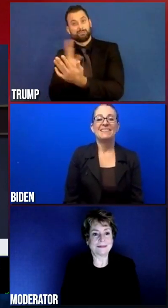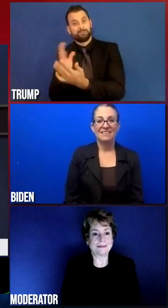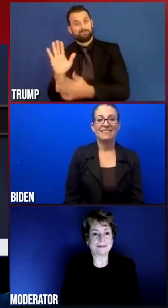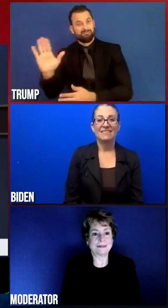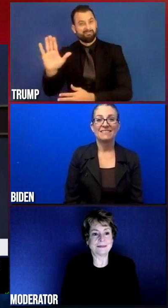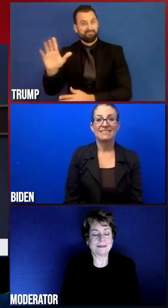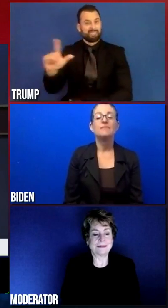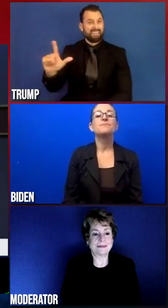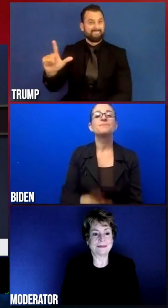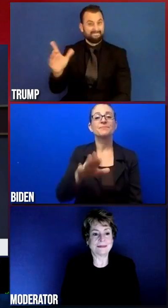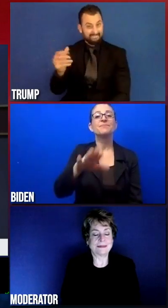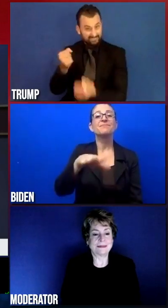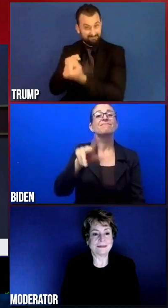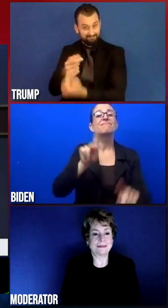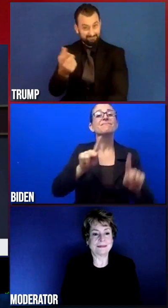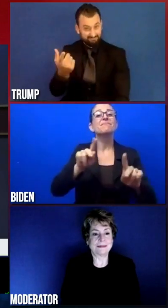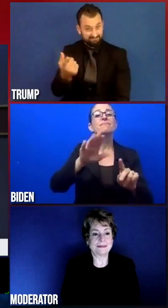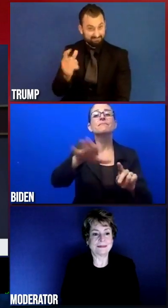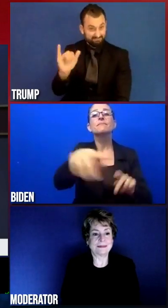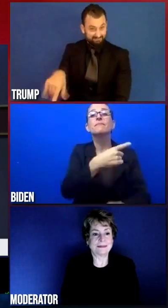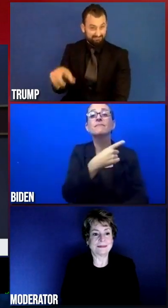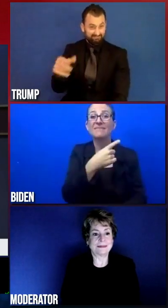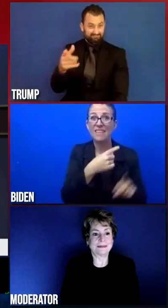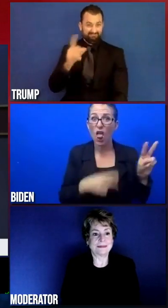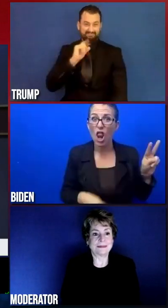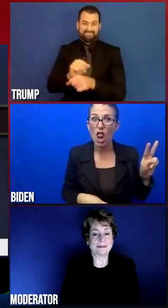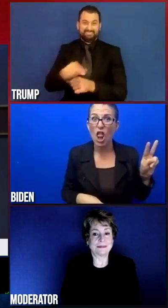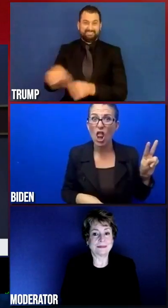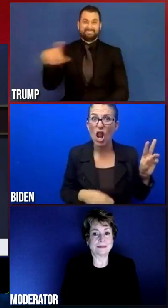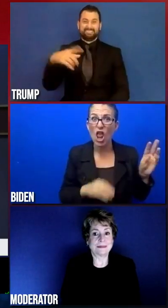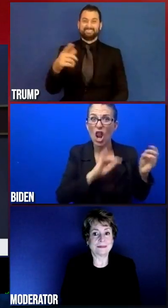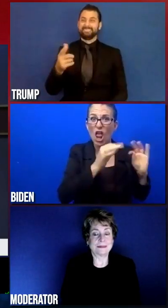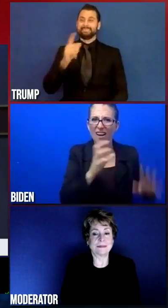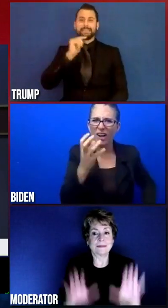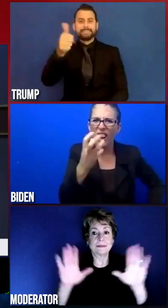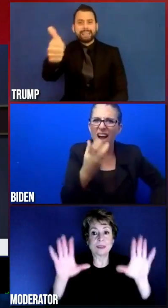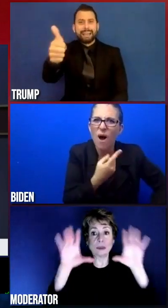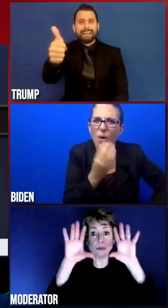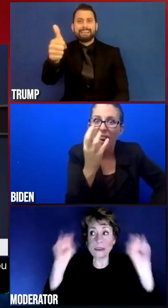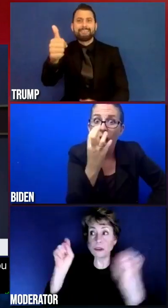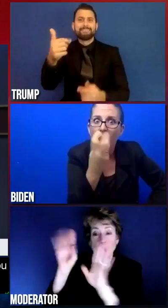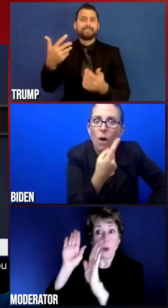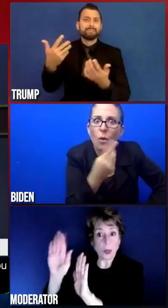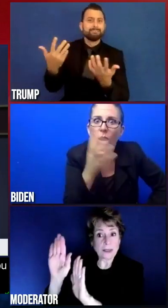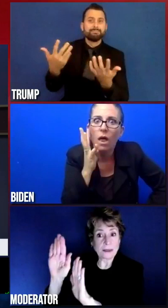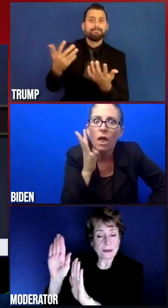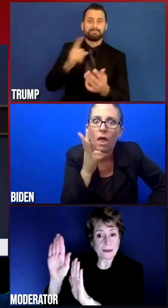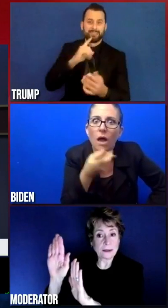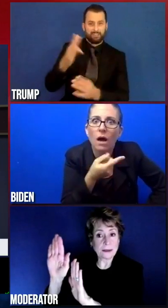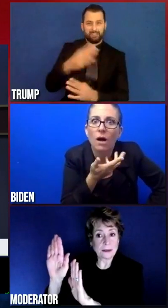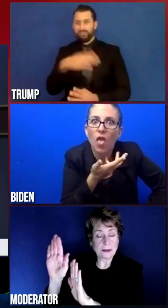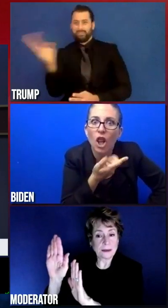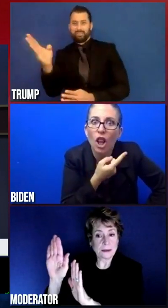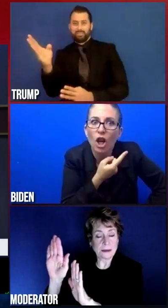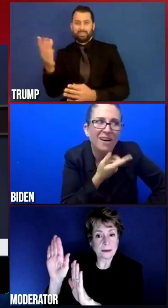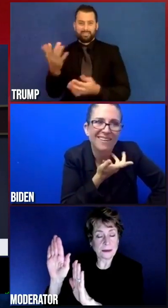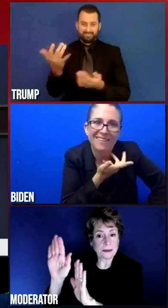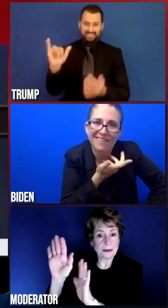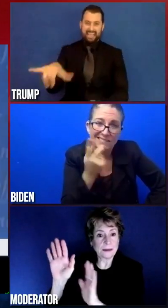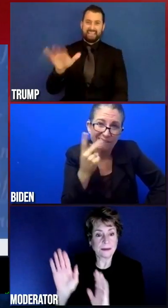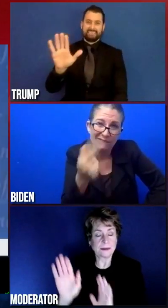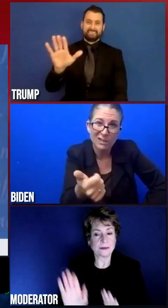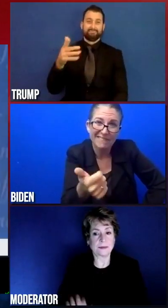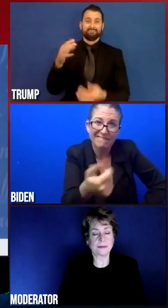this clown's socialized, doing? They call it Mr. Medicare. You have any President. do? Socialized medicine. Mr. Well, President. I tell you what, he is not for